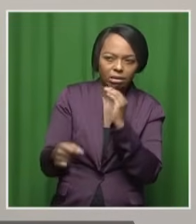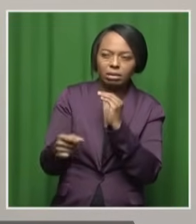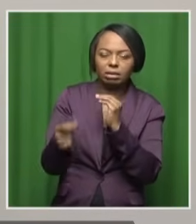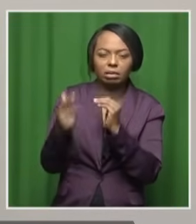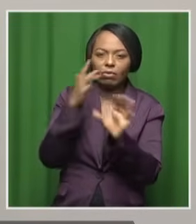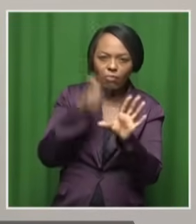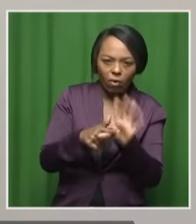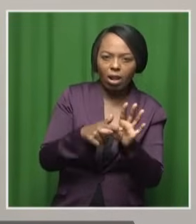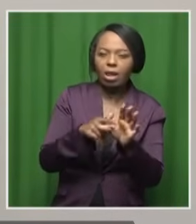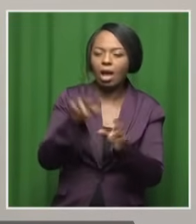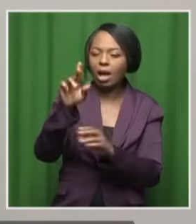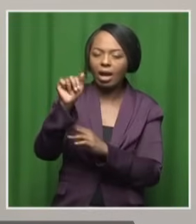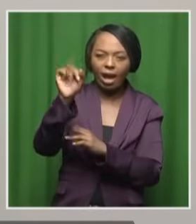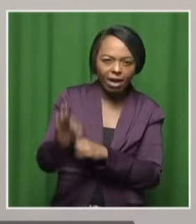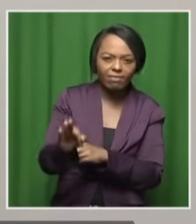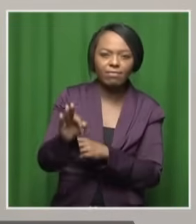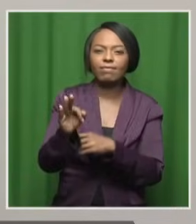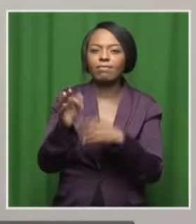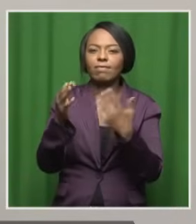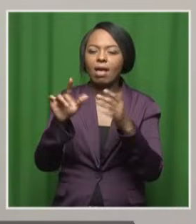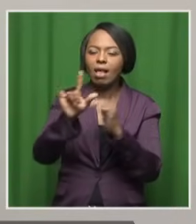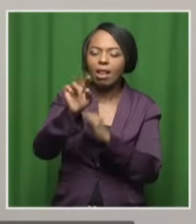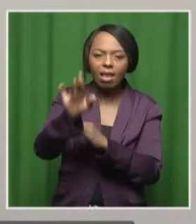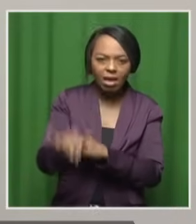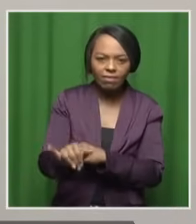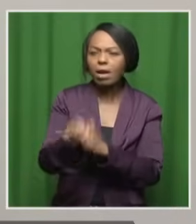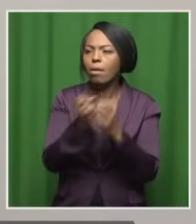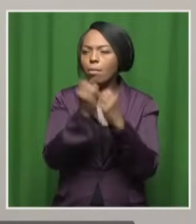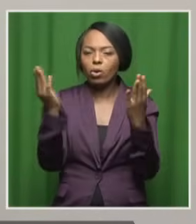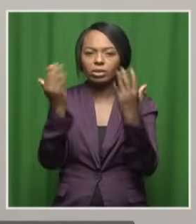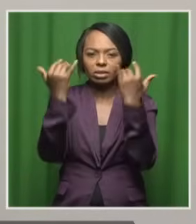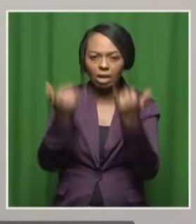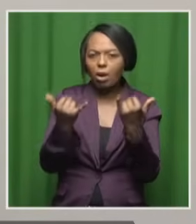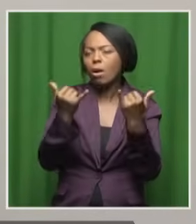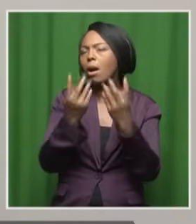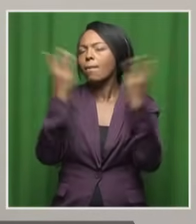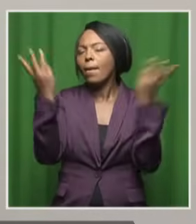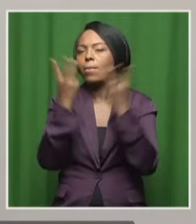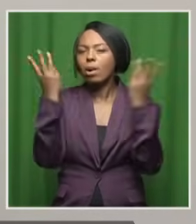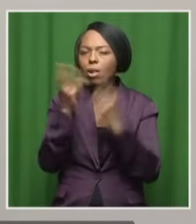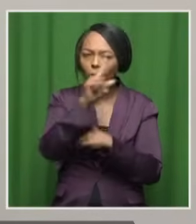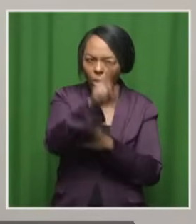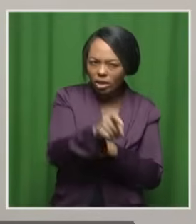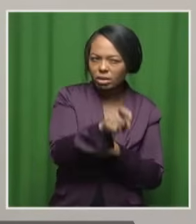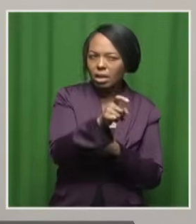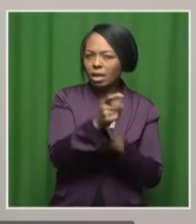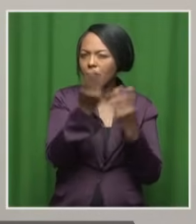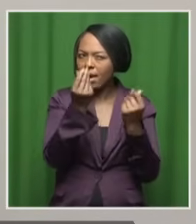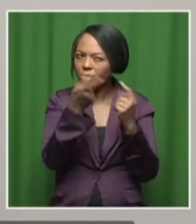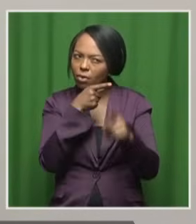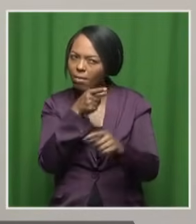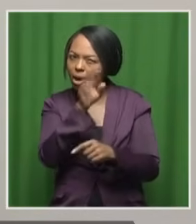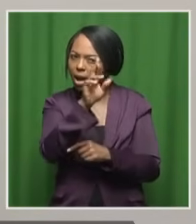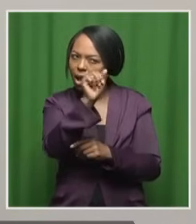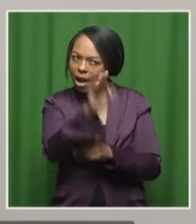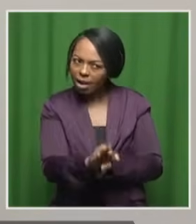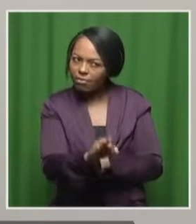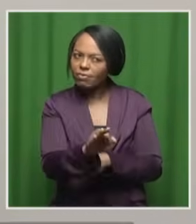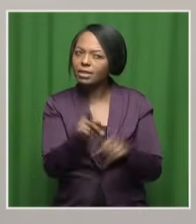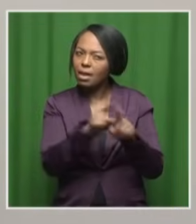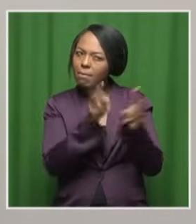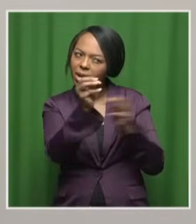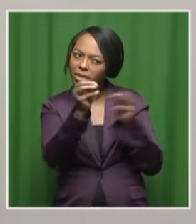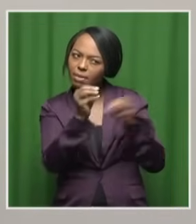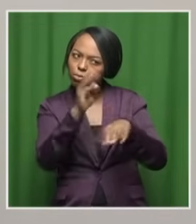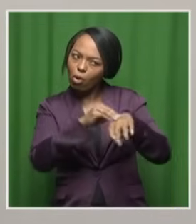We look at the road accident fund levy. I think a lot of people question the benefits we get from the RAF levy, especially considering the management problems